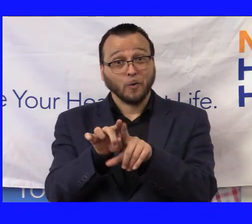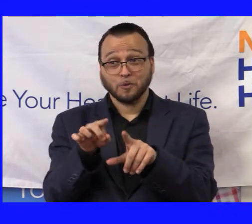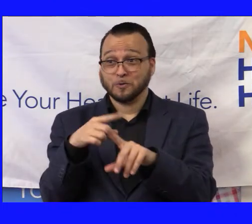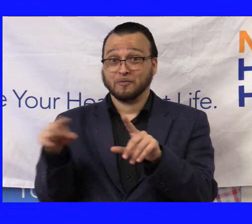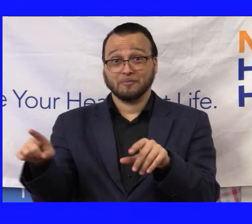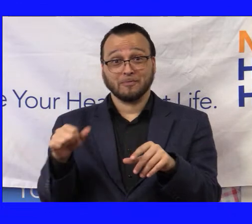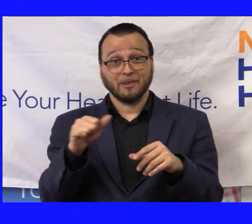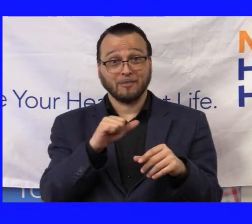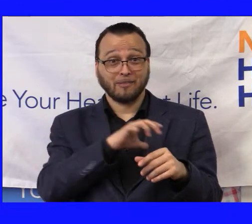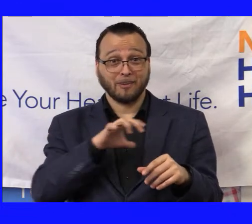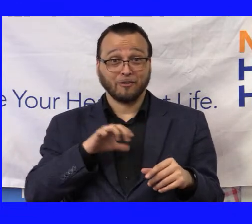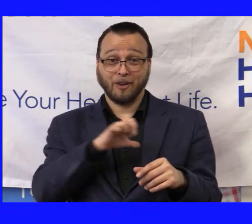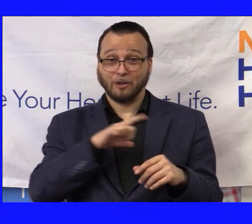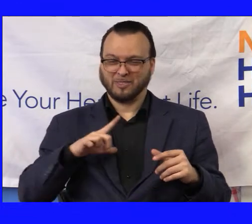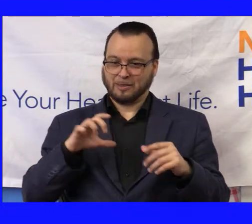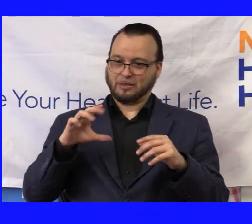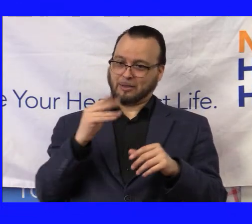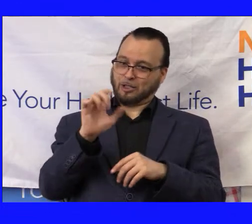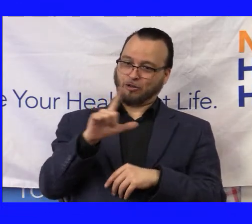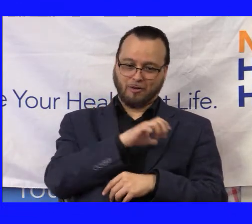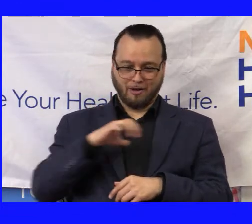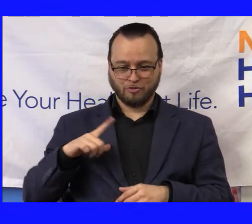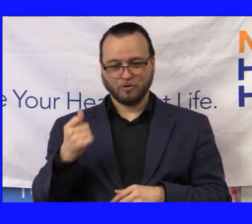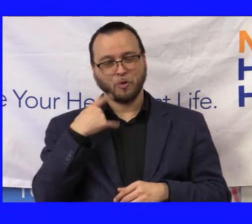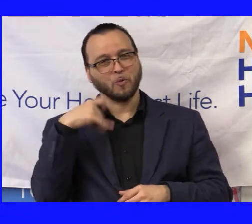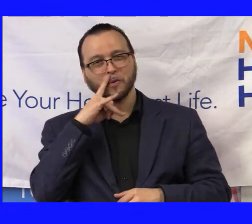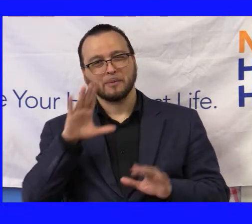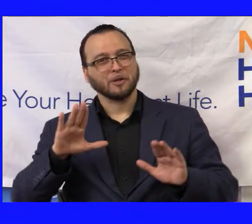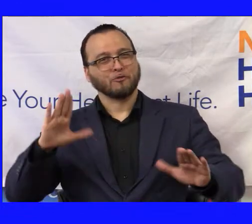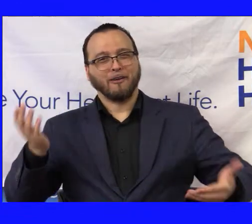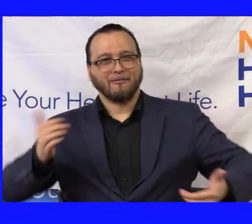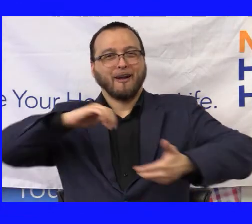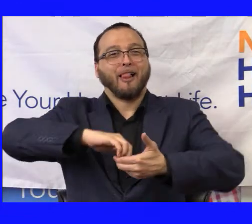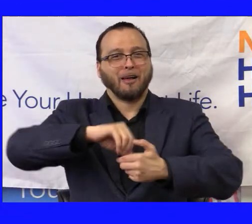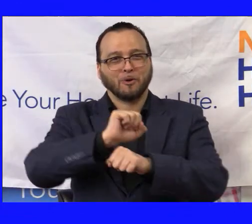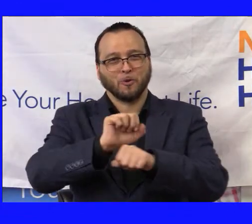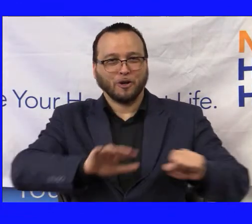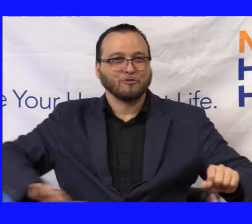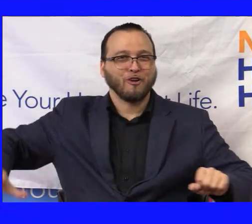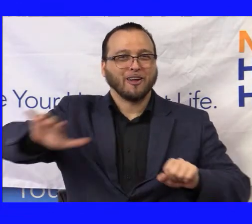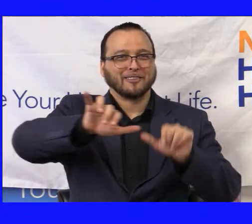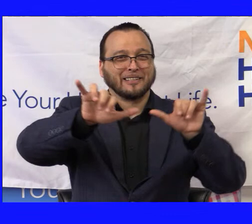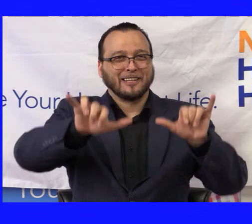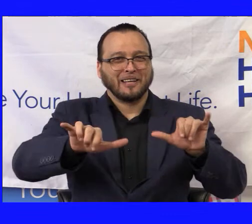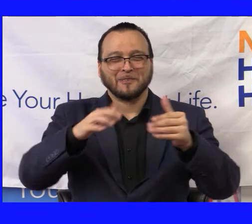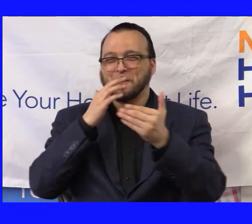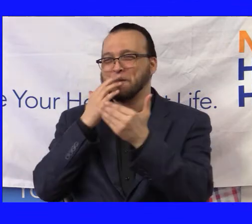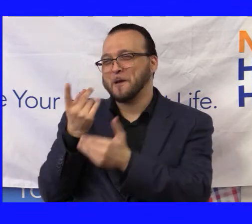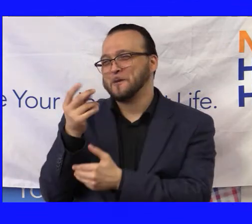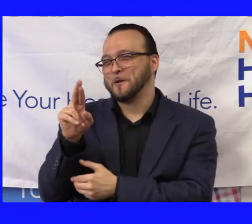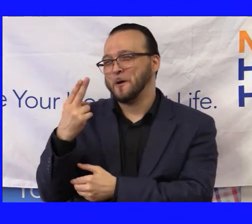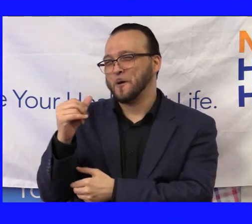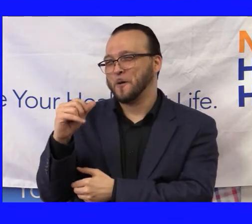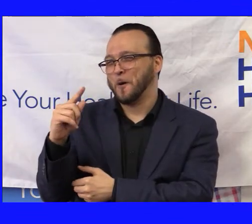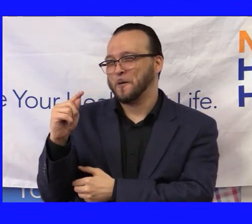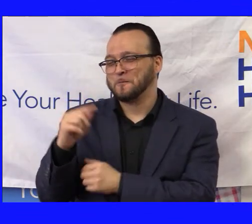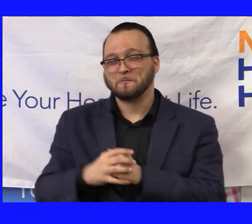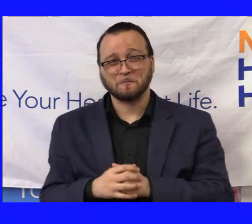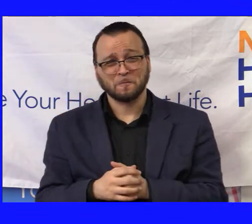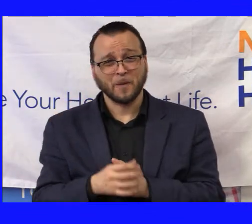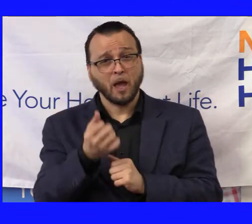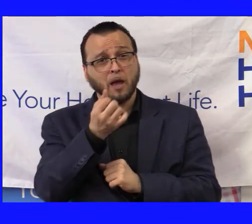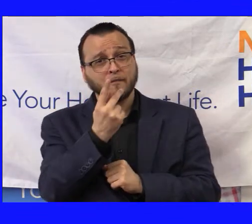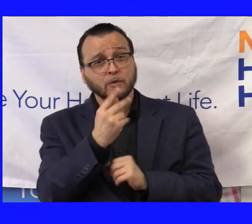been a great collaborative effort across the system. So thank you so much, Dr. Hart. So we're just gonna have a couple more slides that just